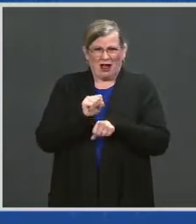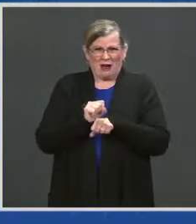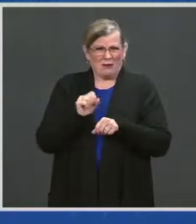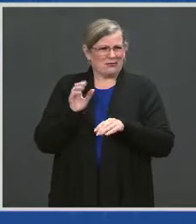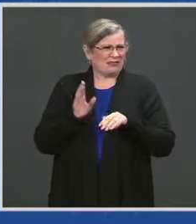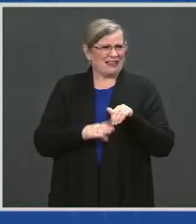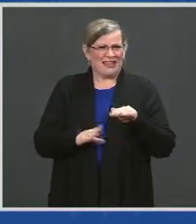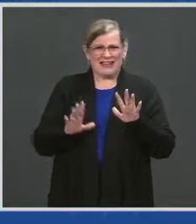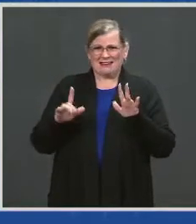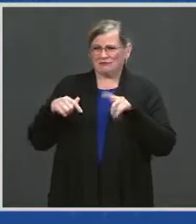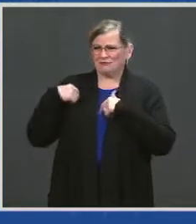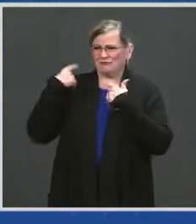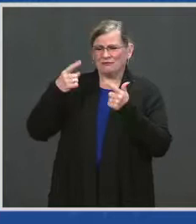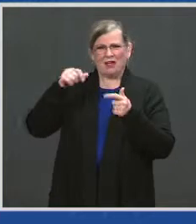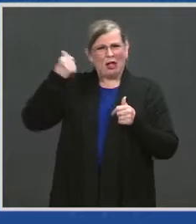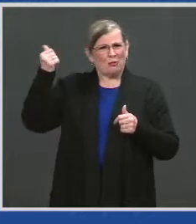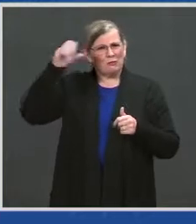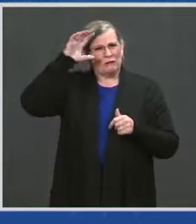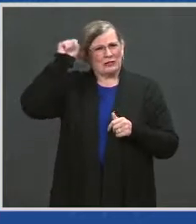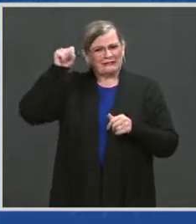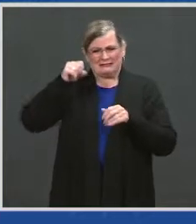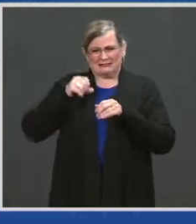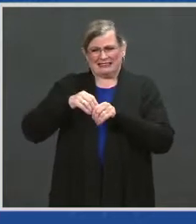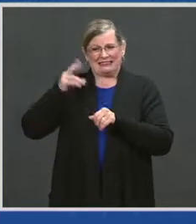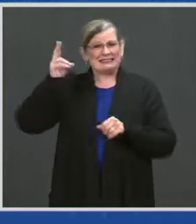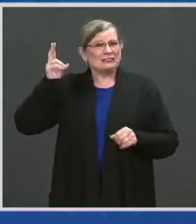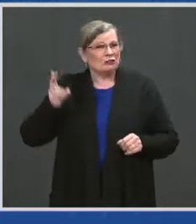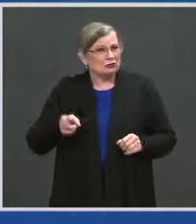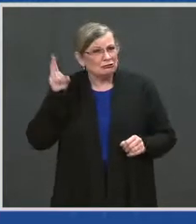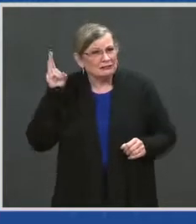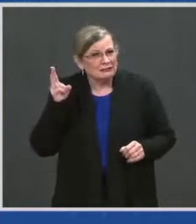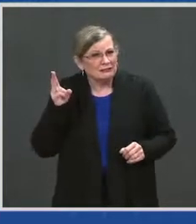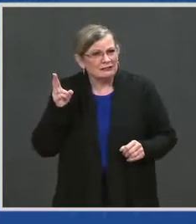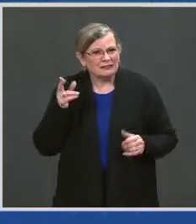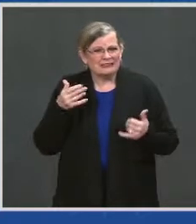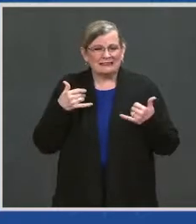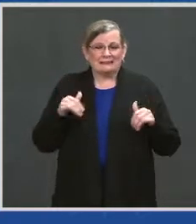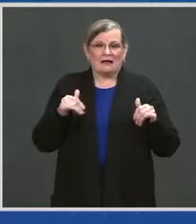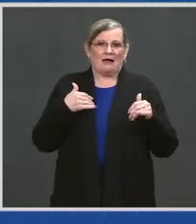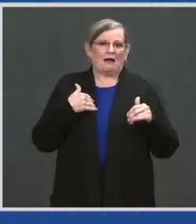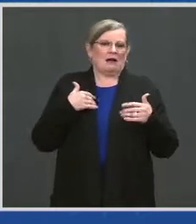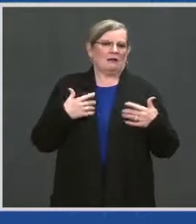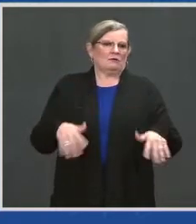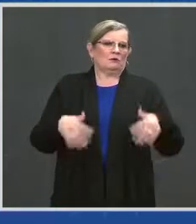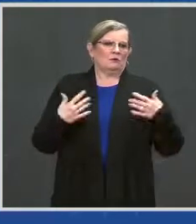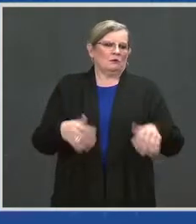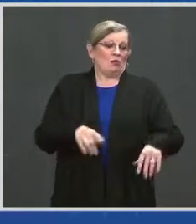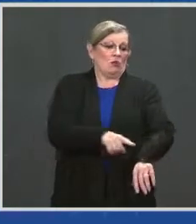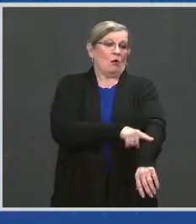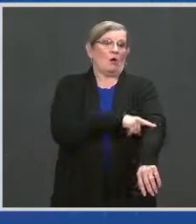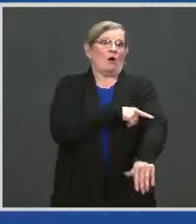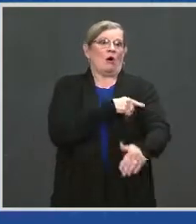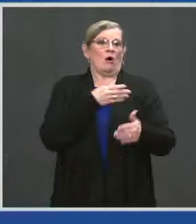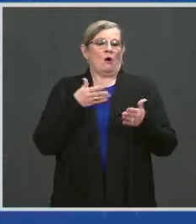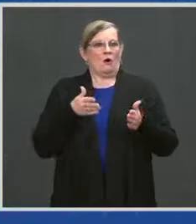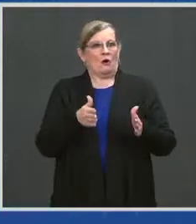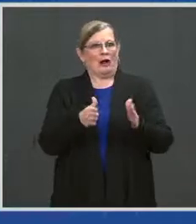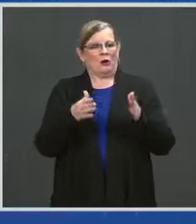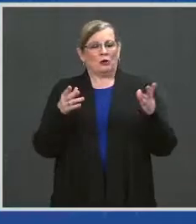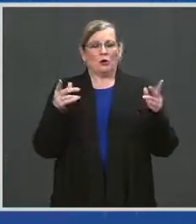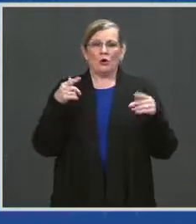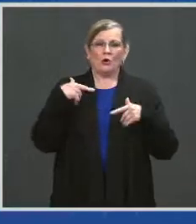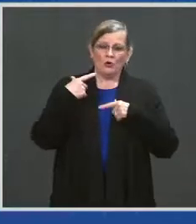way to go to get our economy back on track after the worst economic and job crisis in nearly a century. But